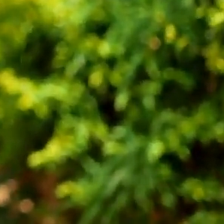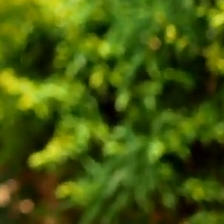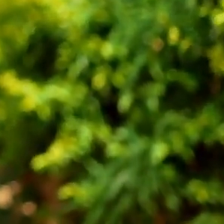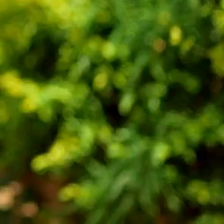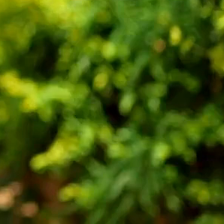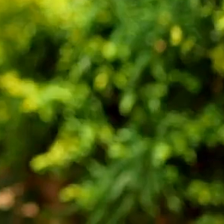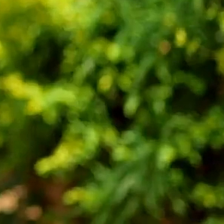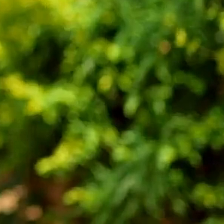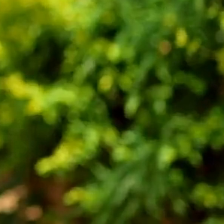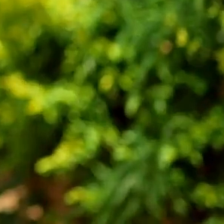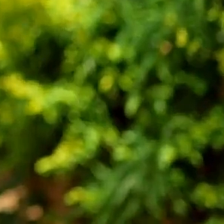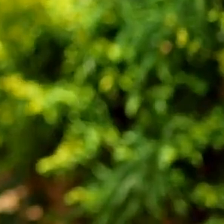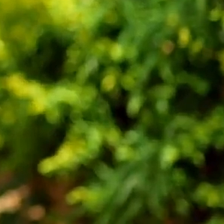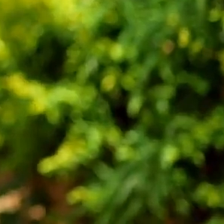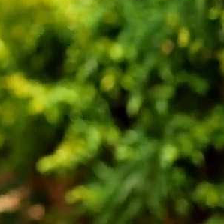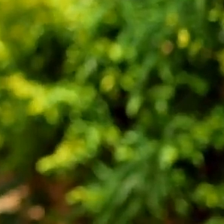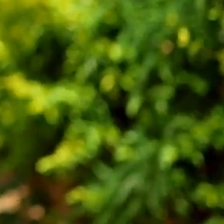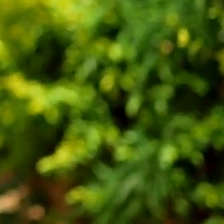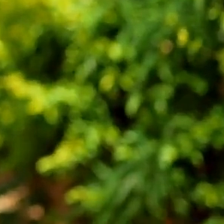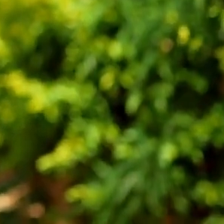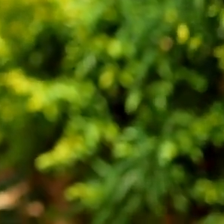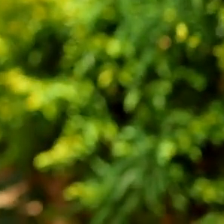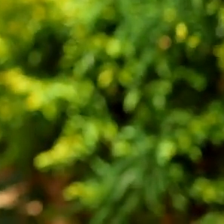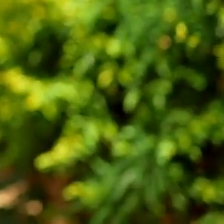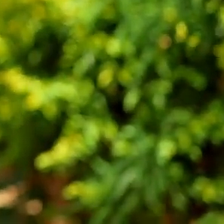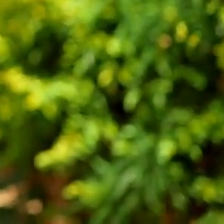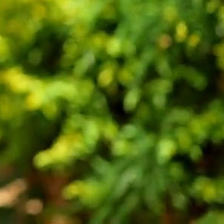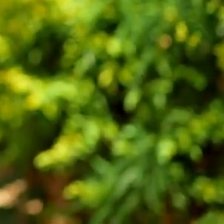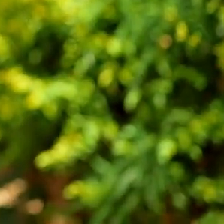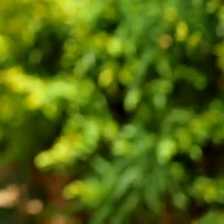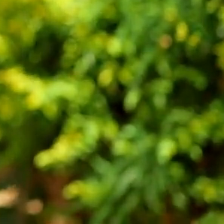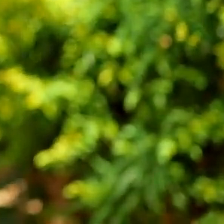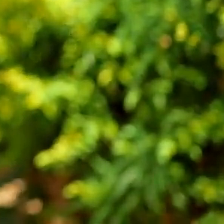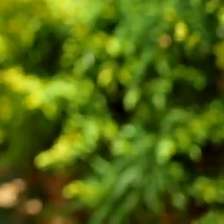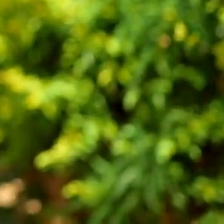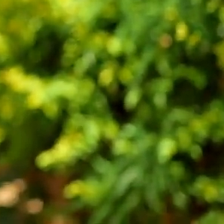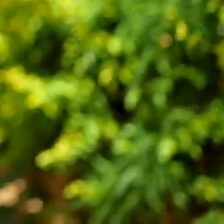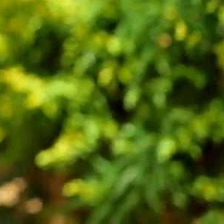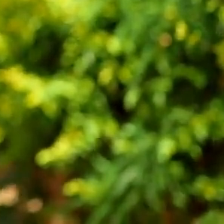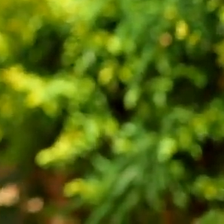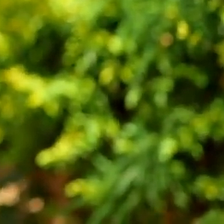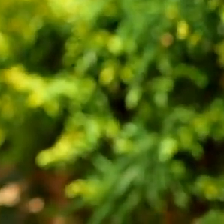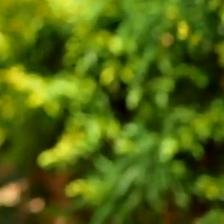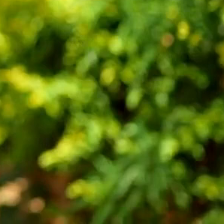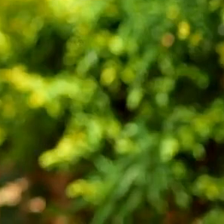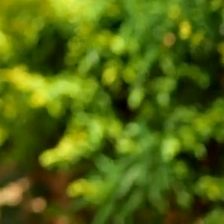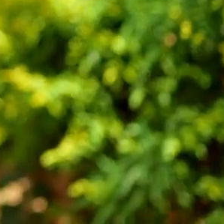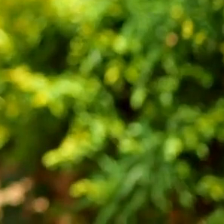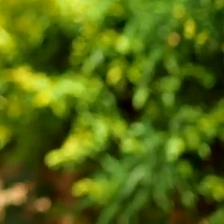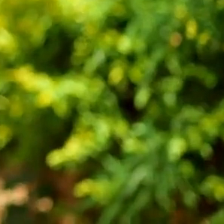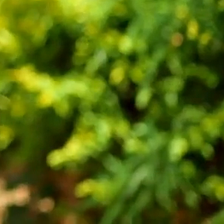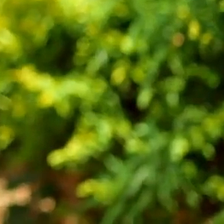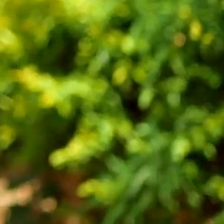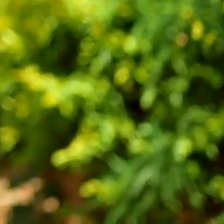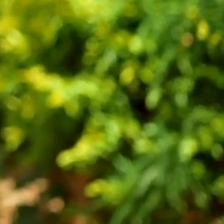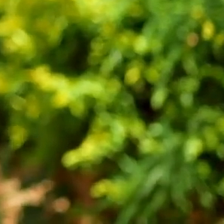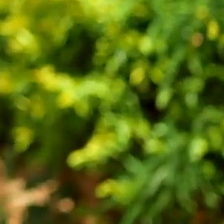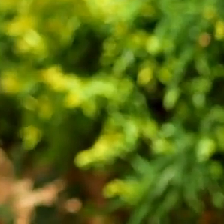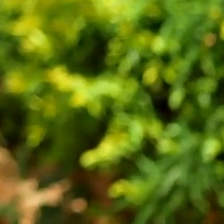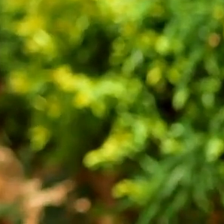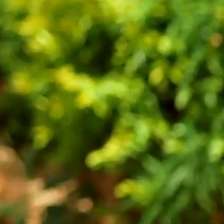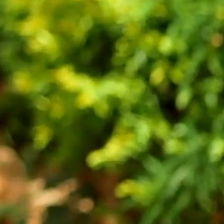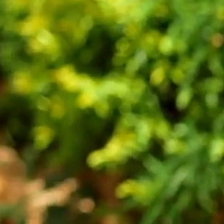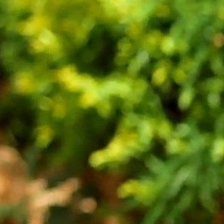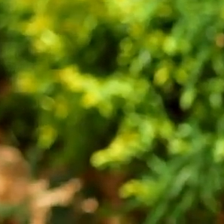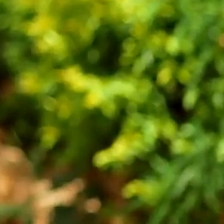like, and you did not sin. And so you are not unable to feel for us.